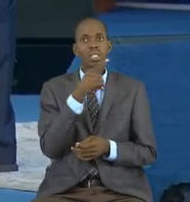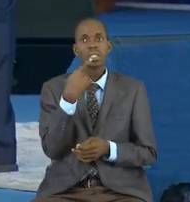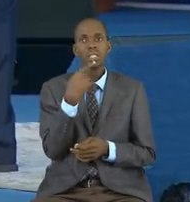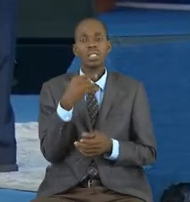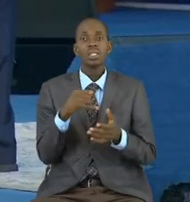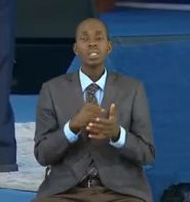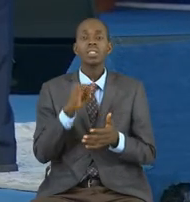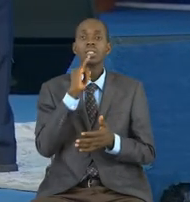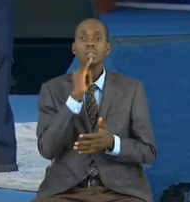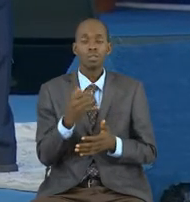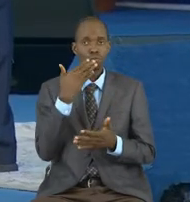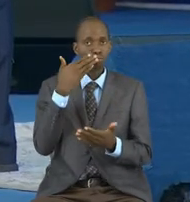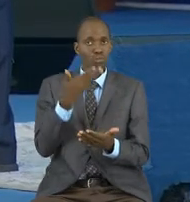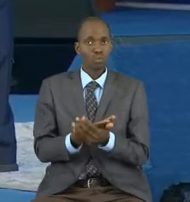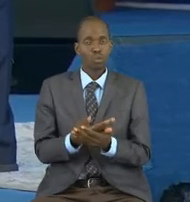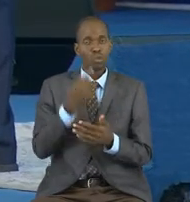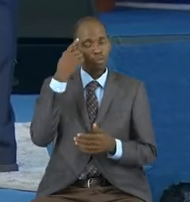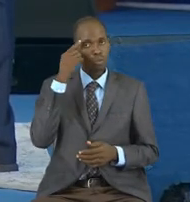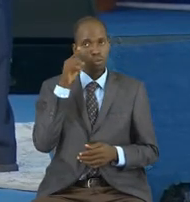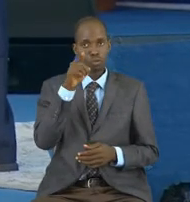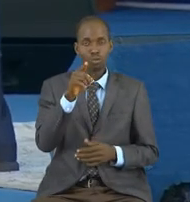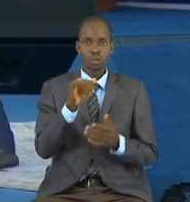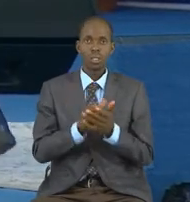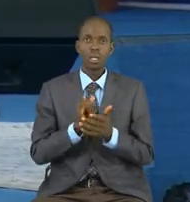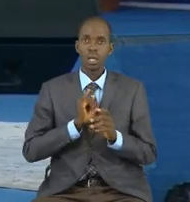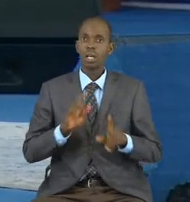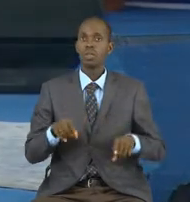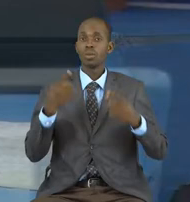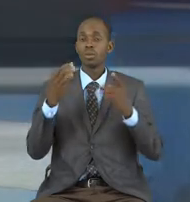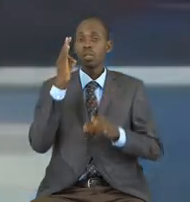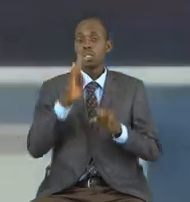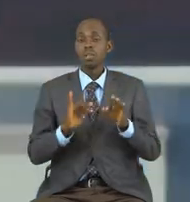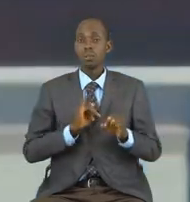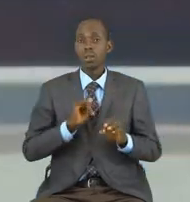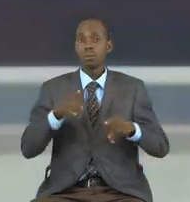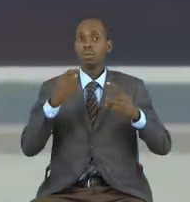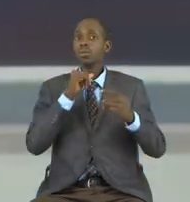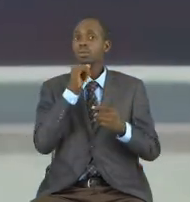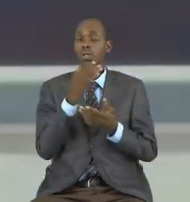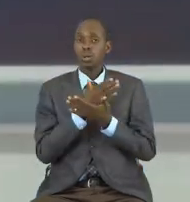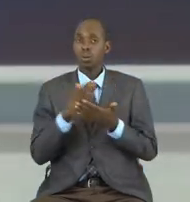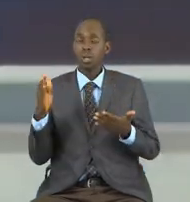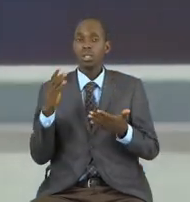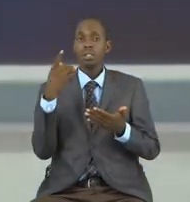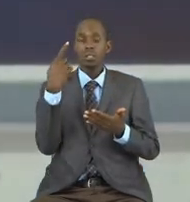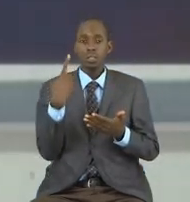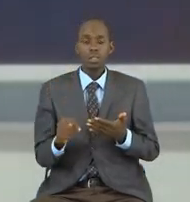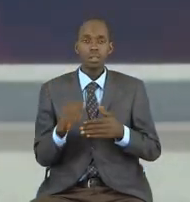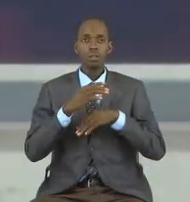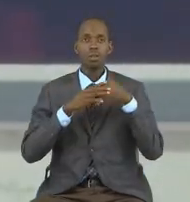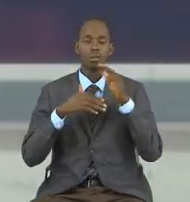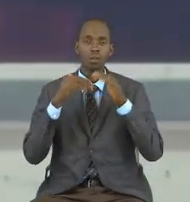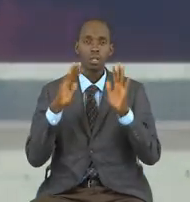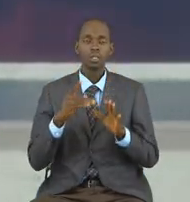you, good for you that I go away. For if I go not away, the Comforter, the Holy Spirit, the Spirit of truth, will